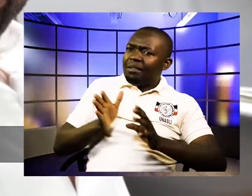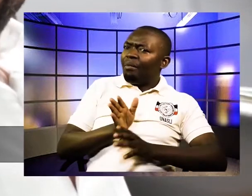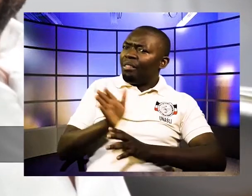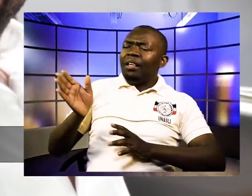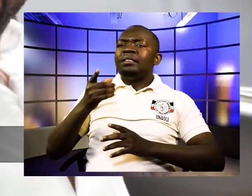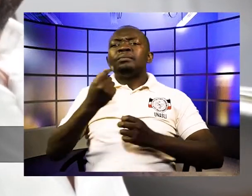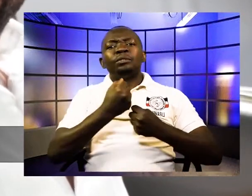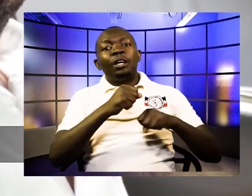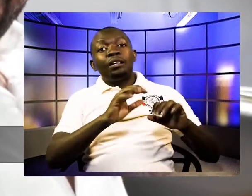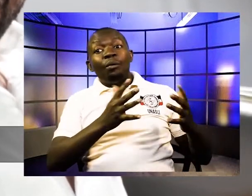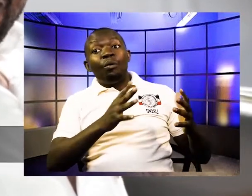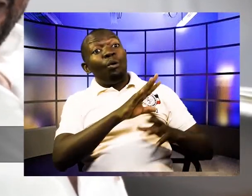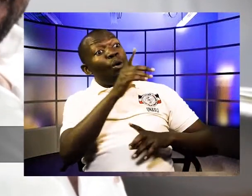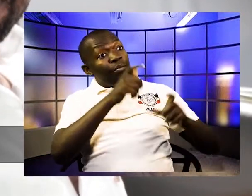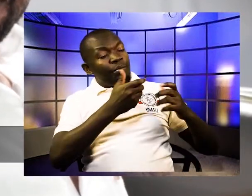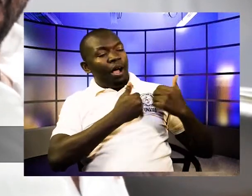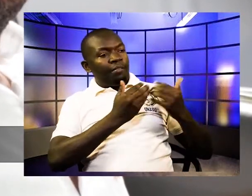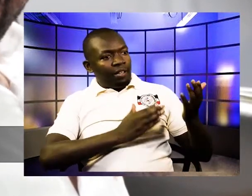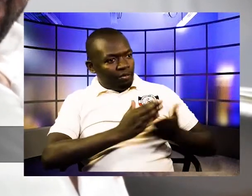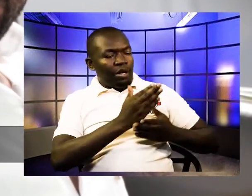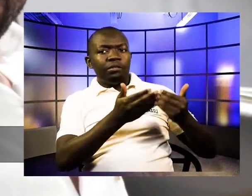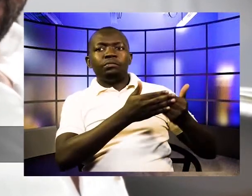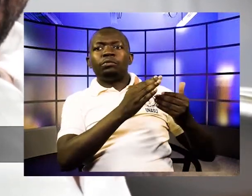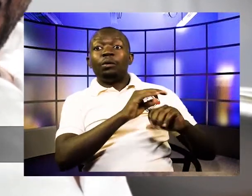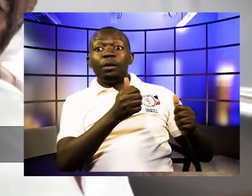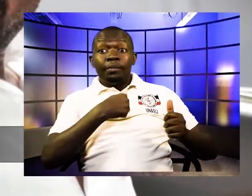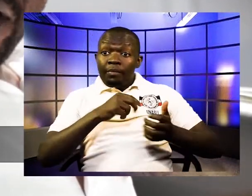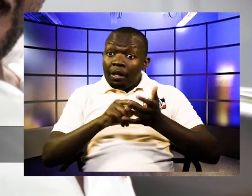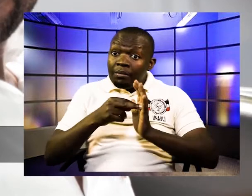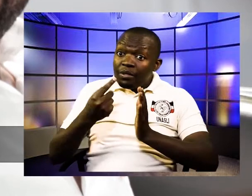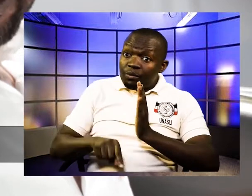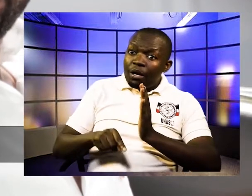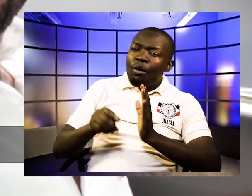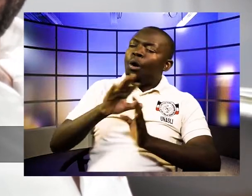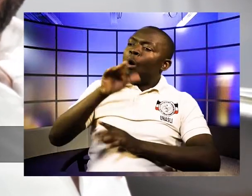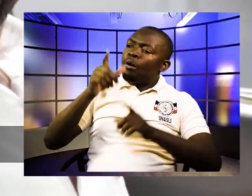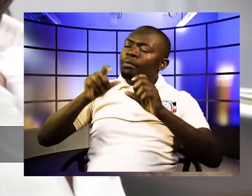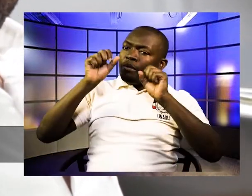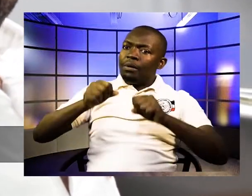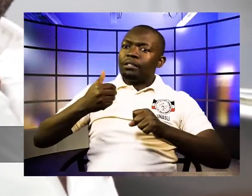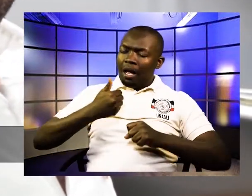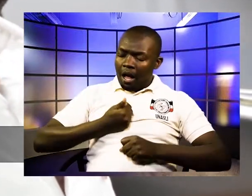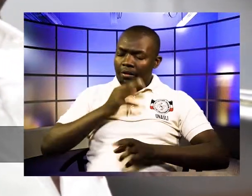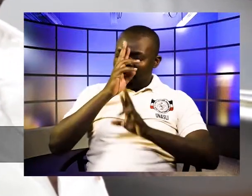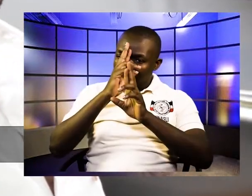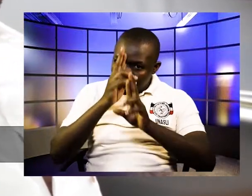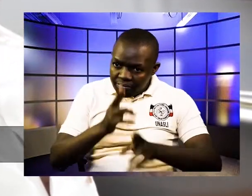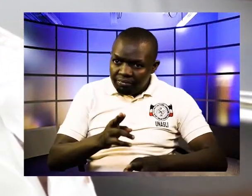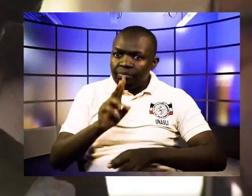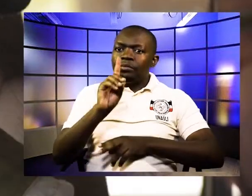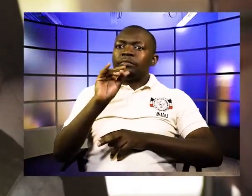Buli muntu alina dembo kukwatibwa bulungi. What I mean, everyone has a right to be treated with dignity and